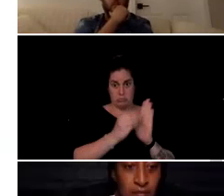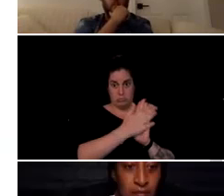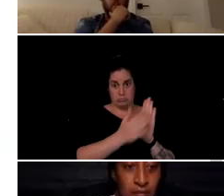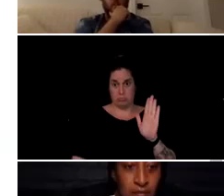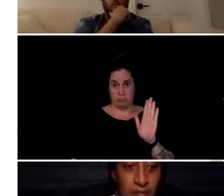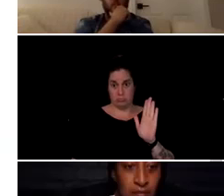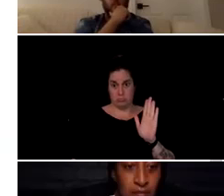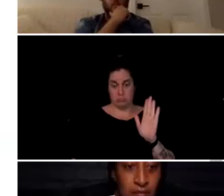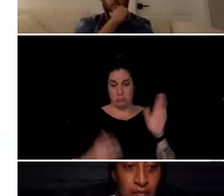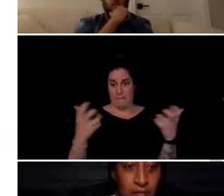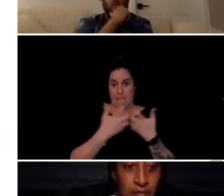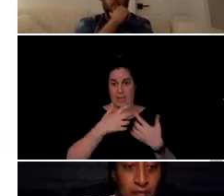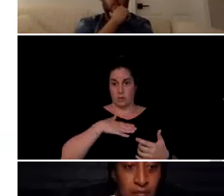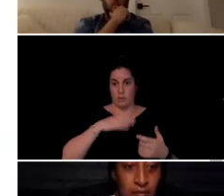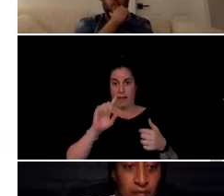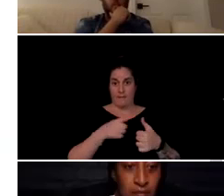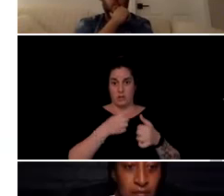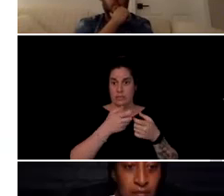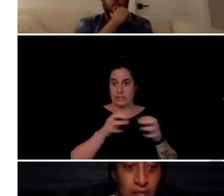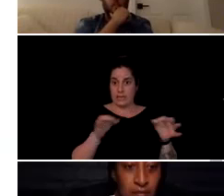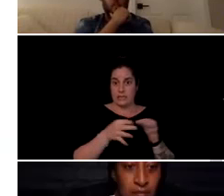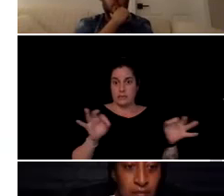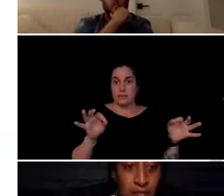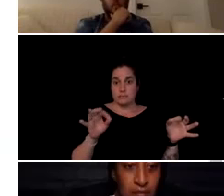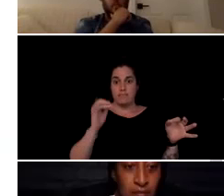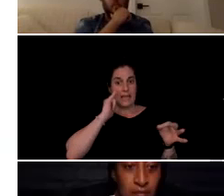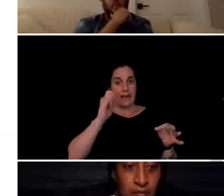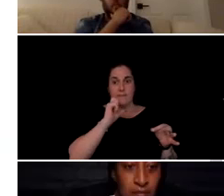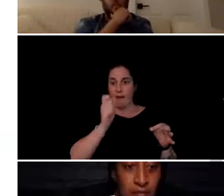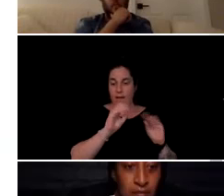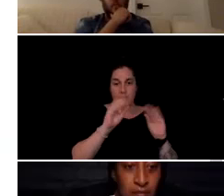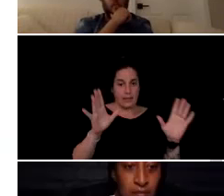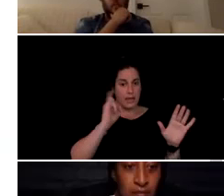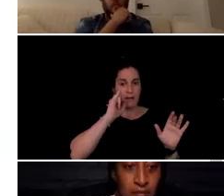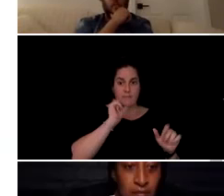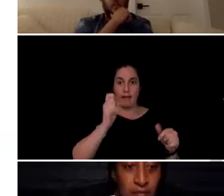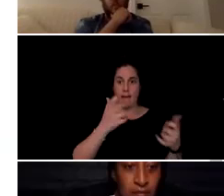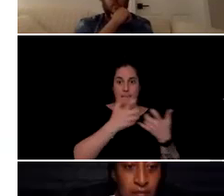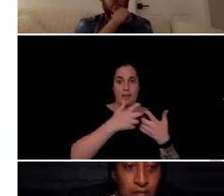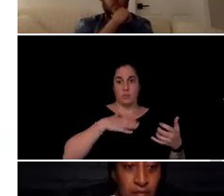sentence is correct. If it's not, then I'm gonna deduct points, okay?